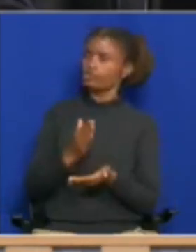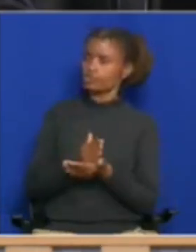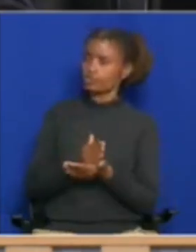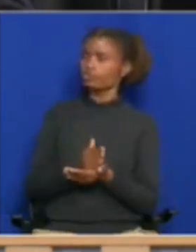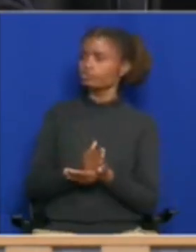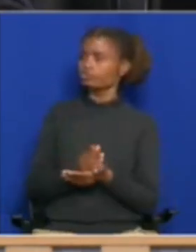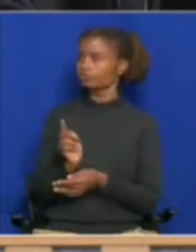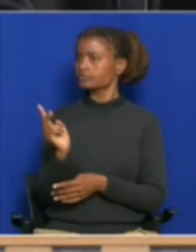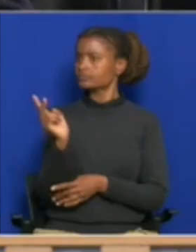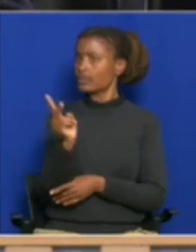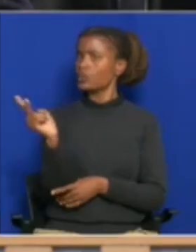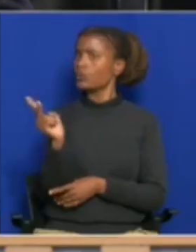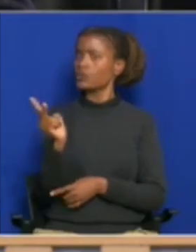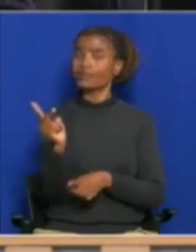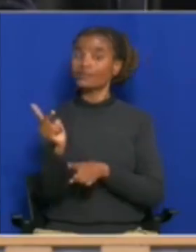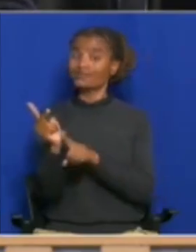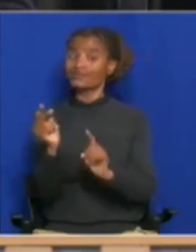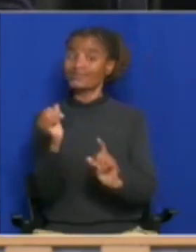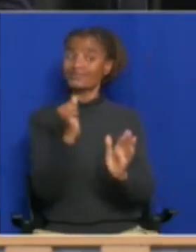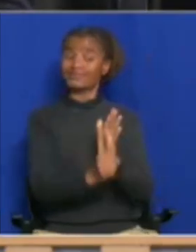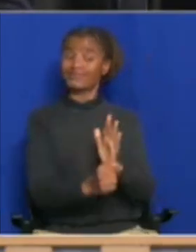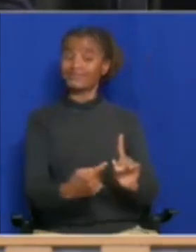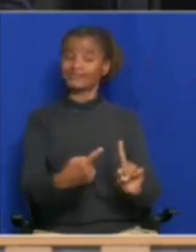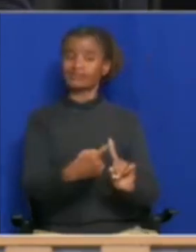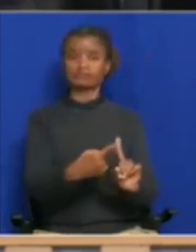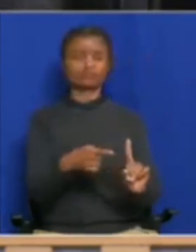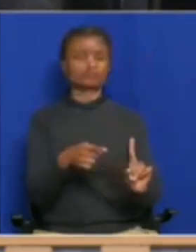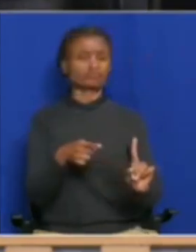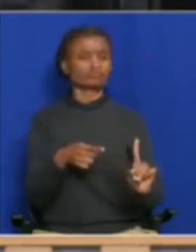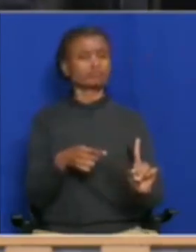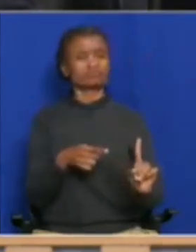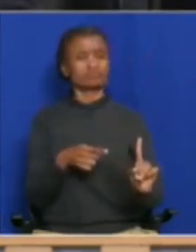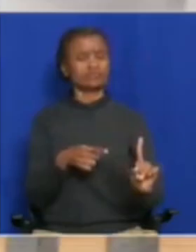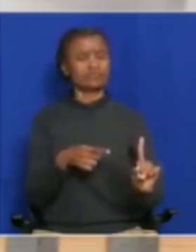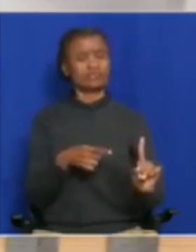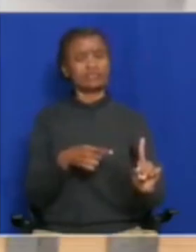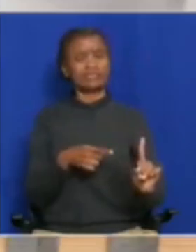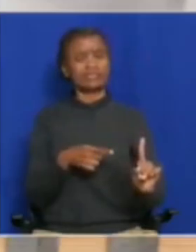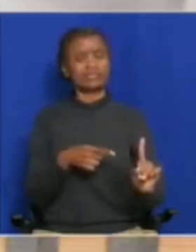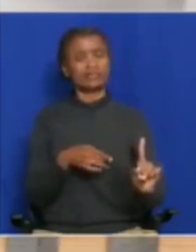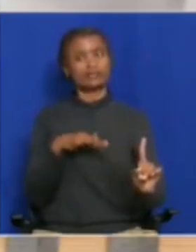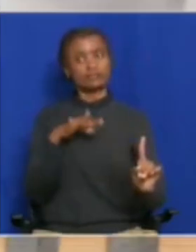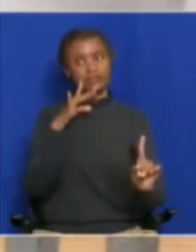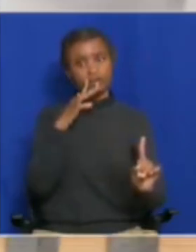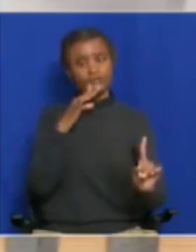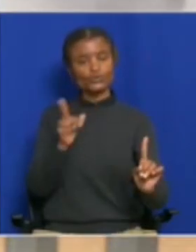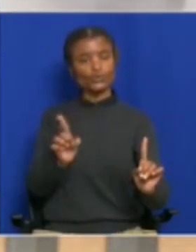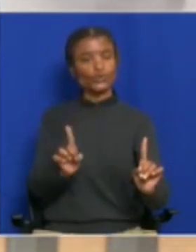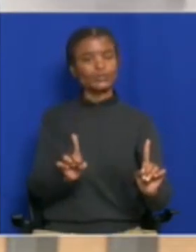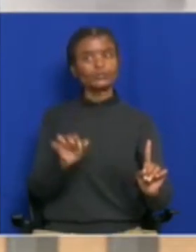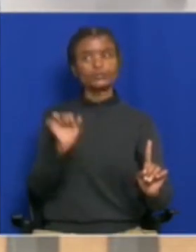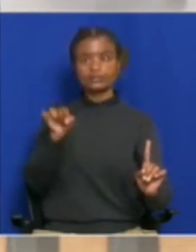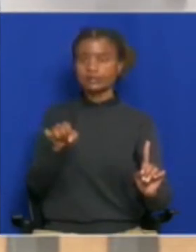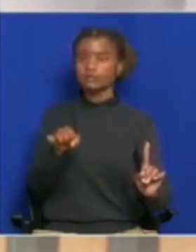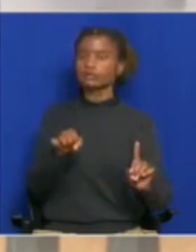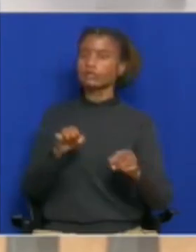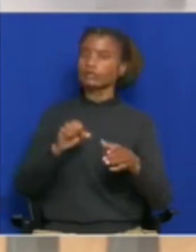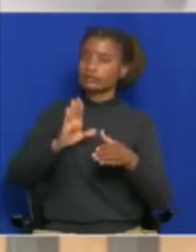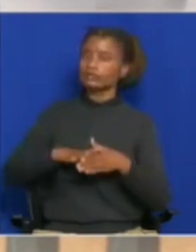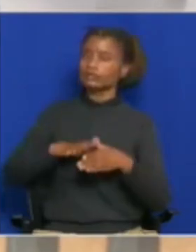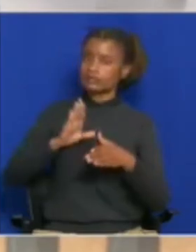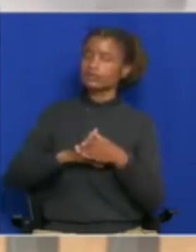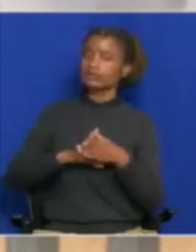killed Harry, there must be some substantiation before you